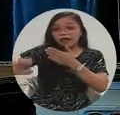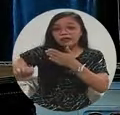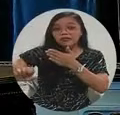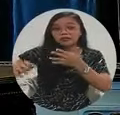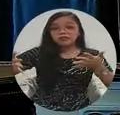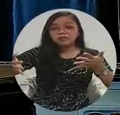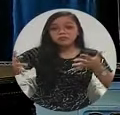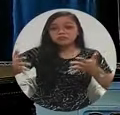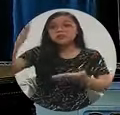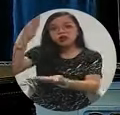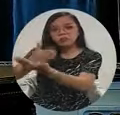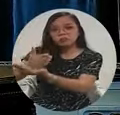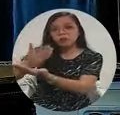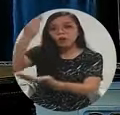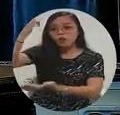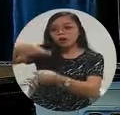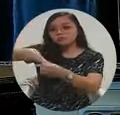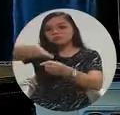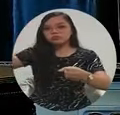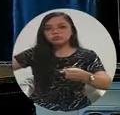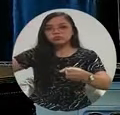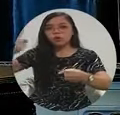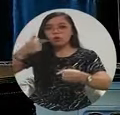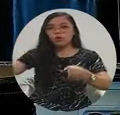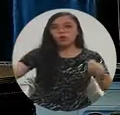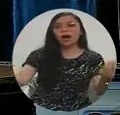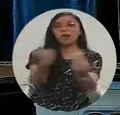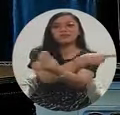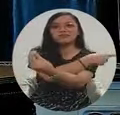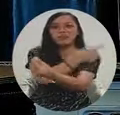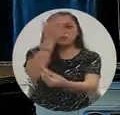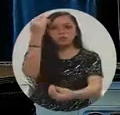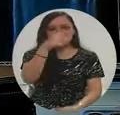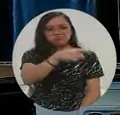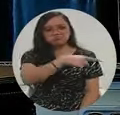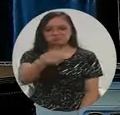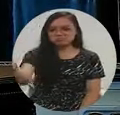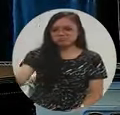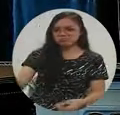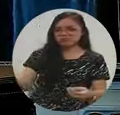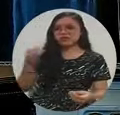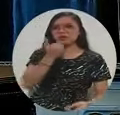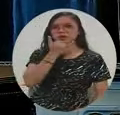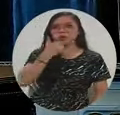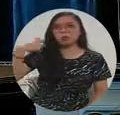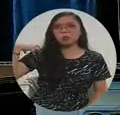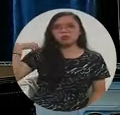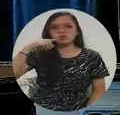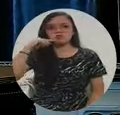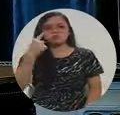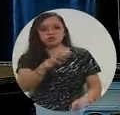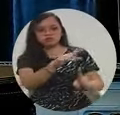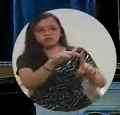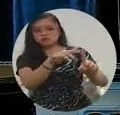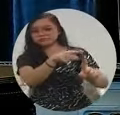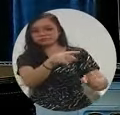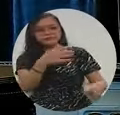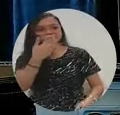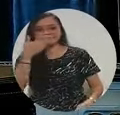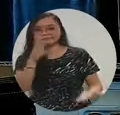buntag. Pero we did not copy, we did not have a conference to agree that this is